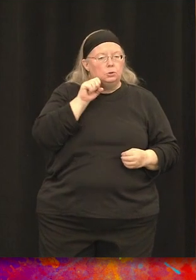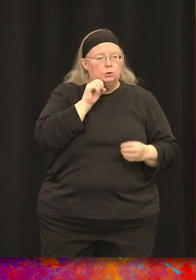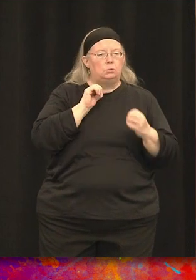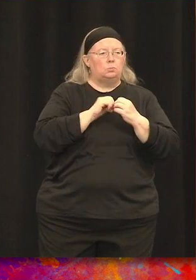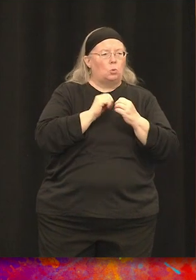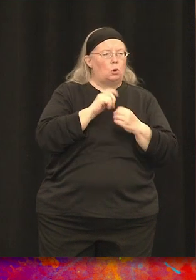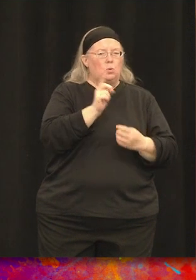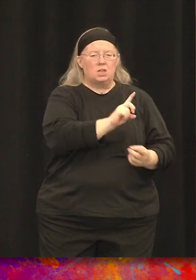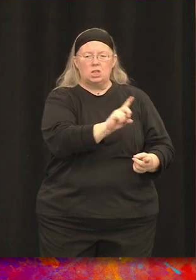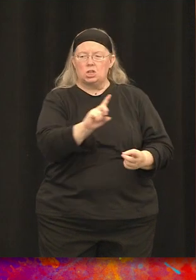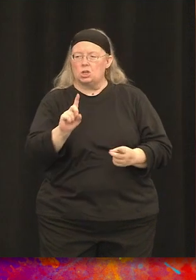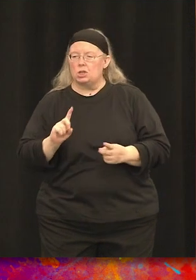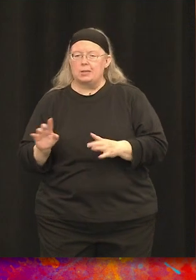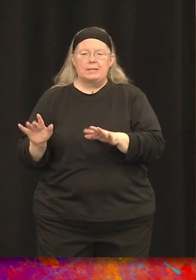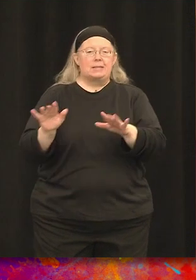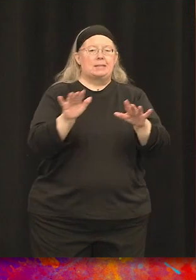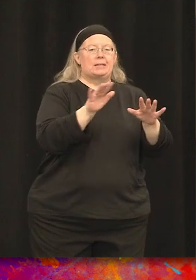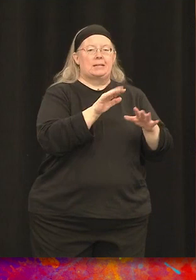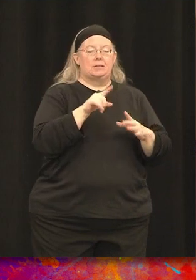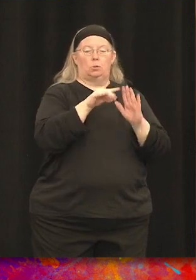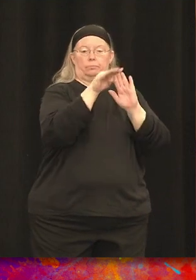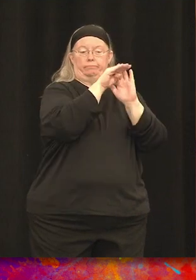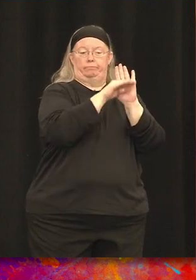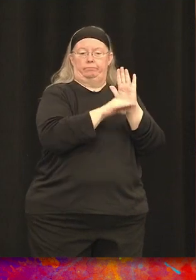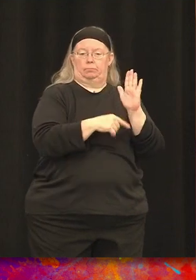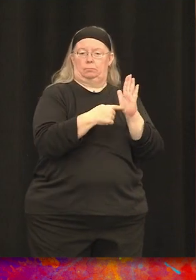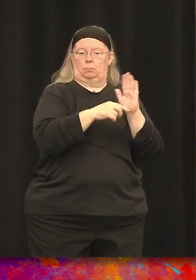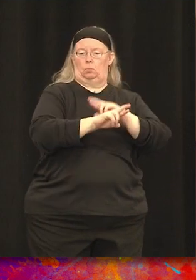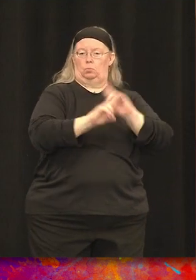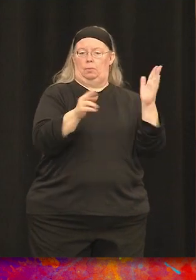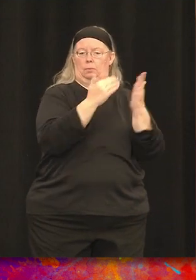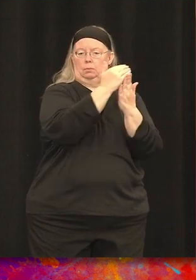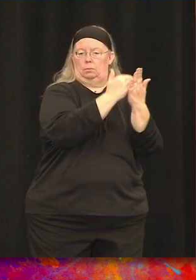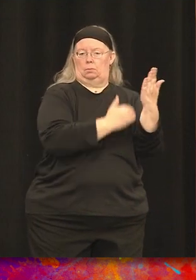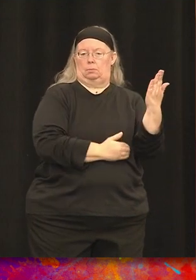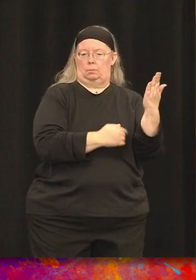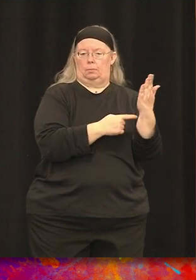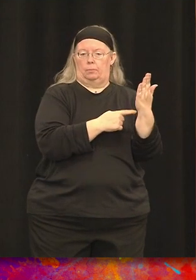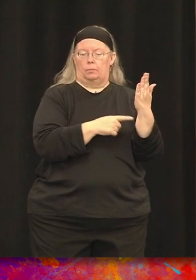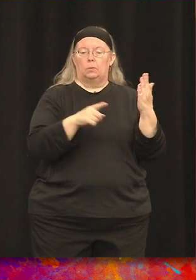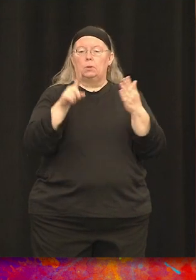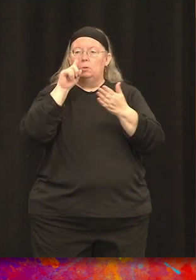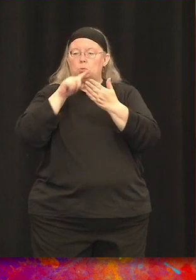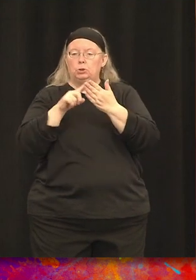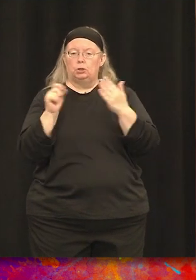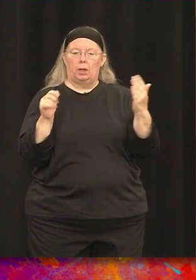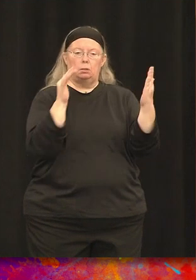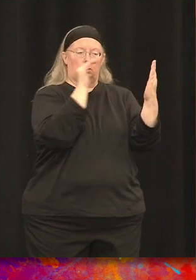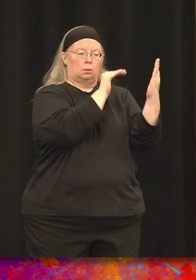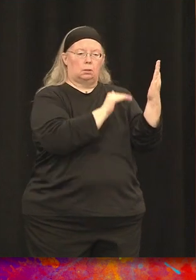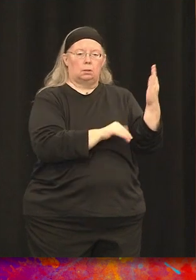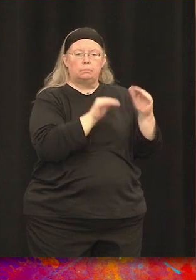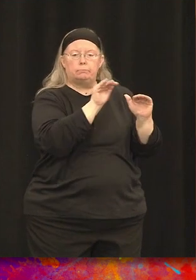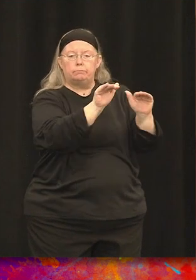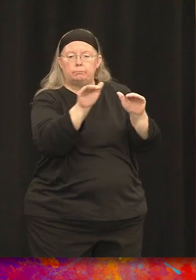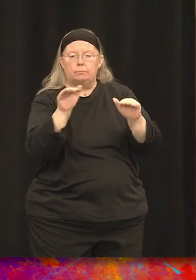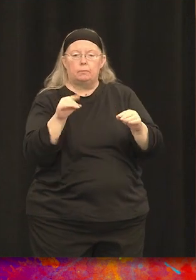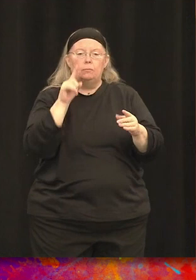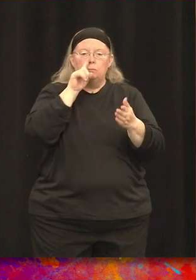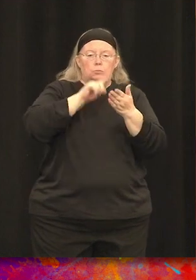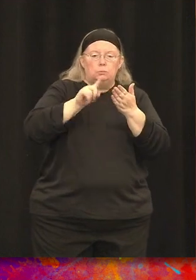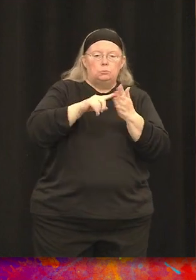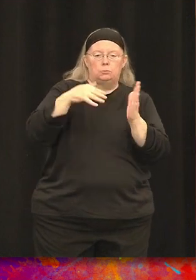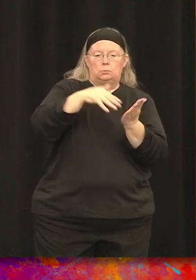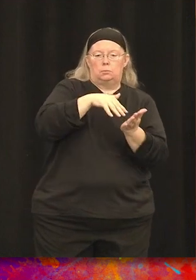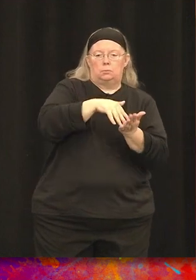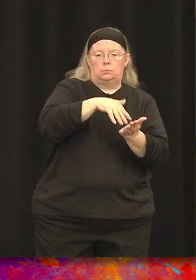research and ensure trials are not delayed due to a lack of potential candidates. That is happening as we speak through our USH Trust partnership